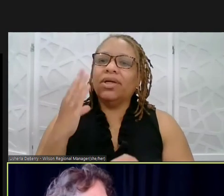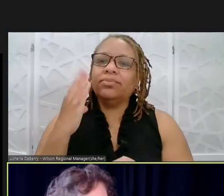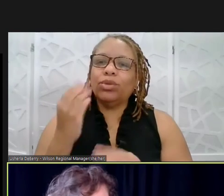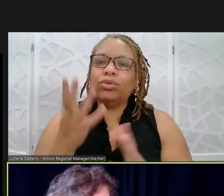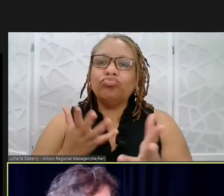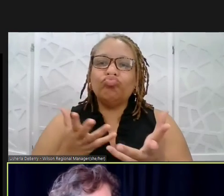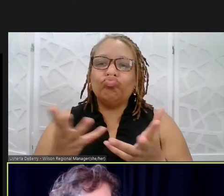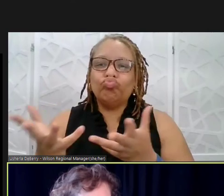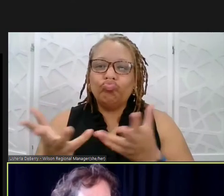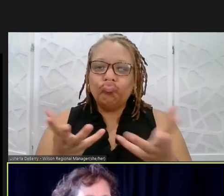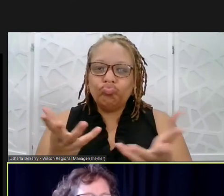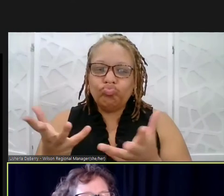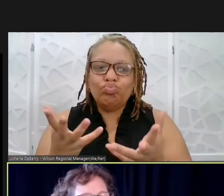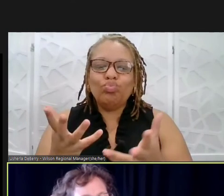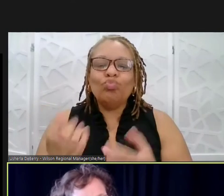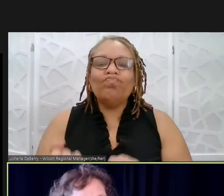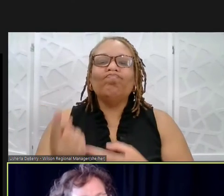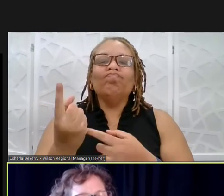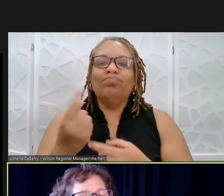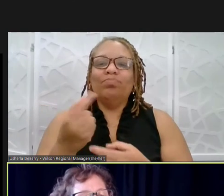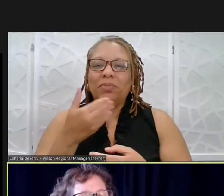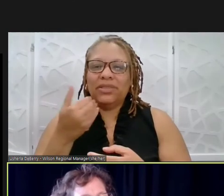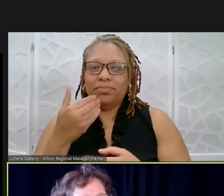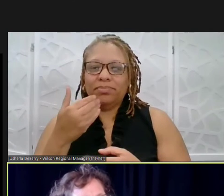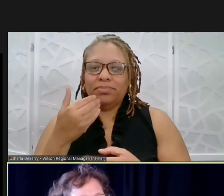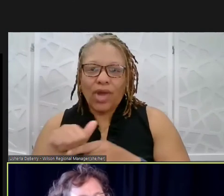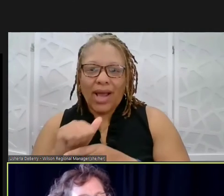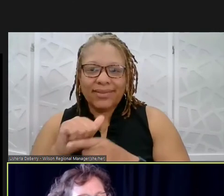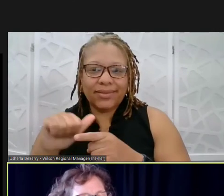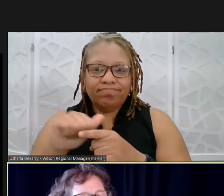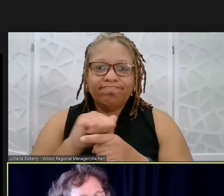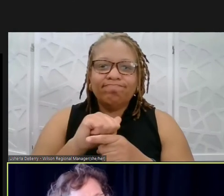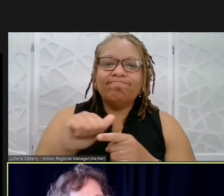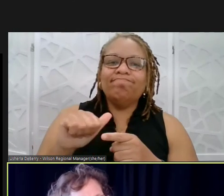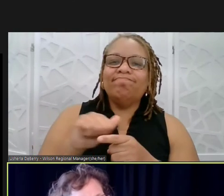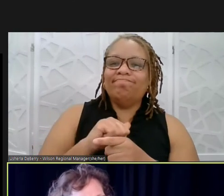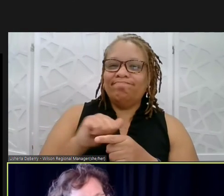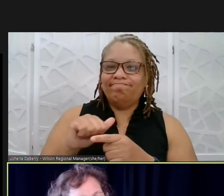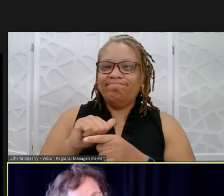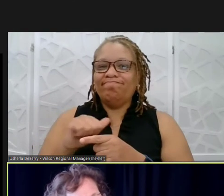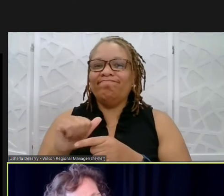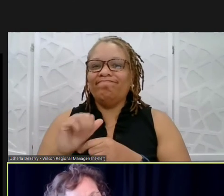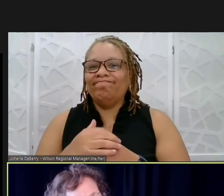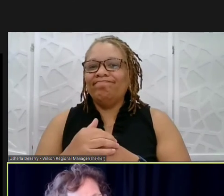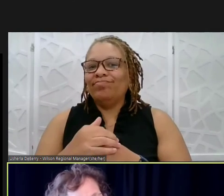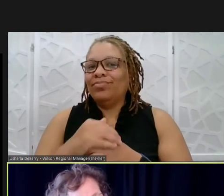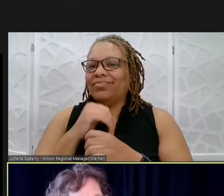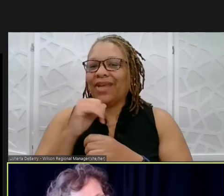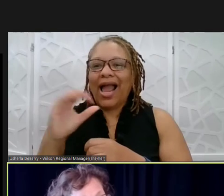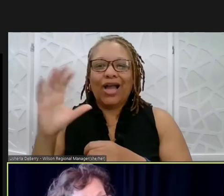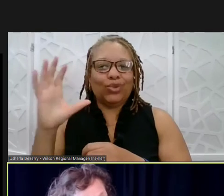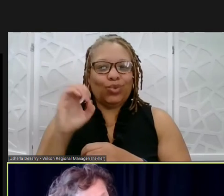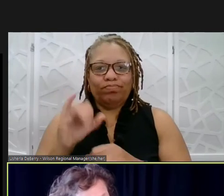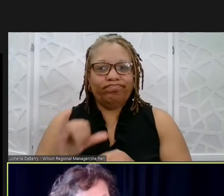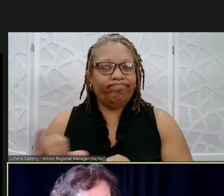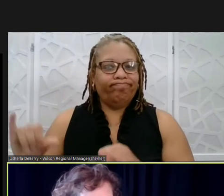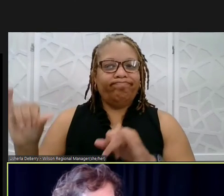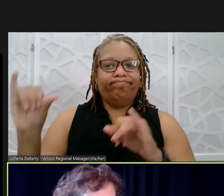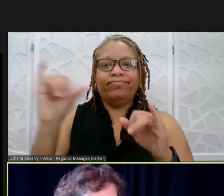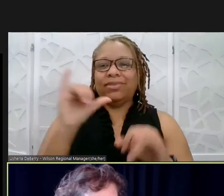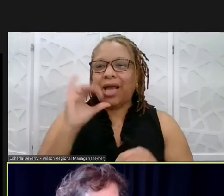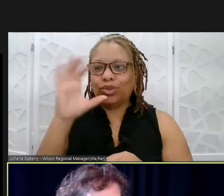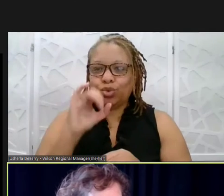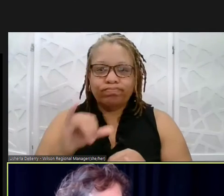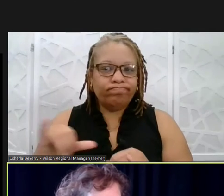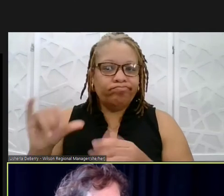of inclusiveness. Continue to try to build better communication with those who are deaf, hard of hearing, and deafblind, whether that